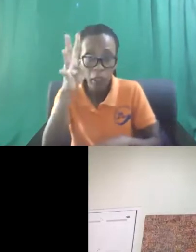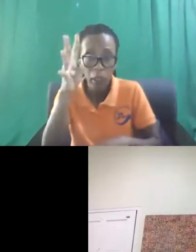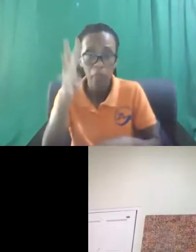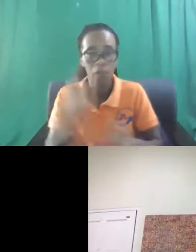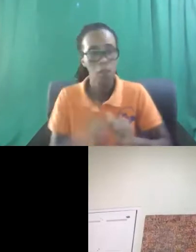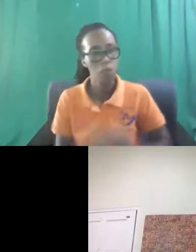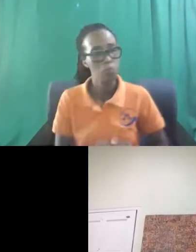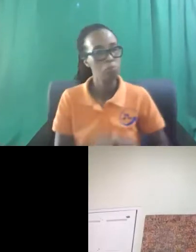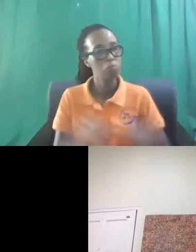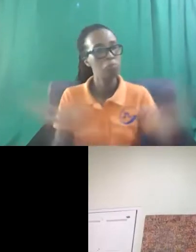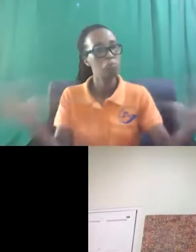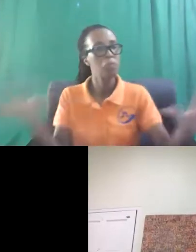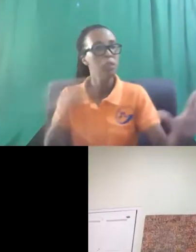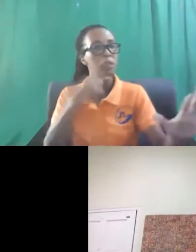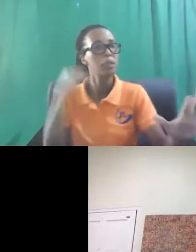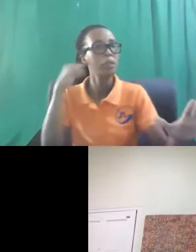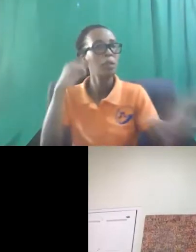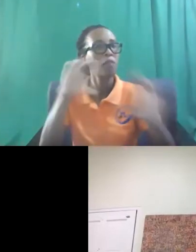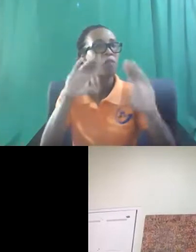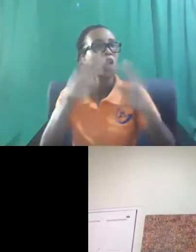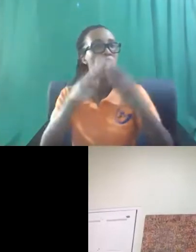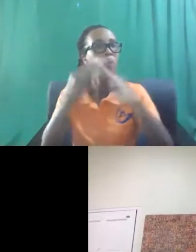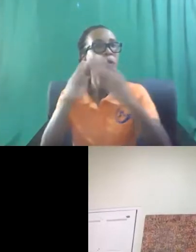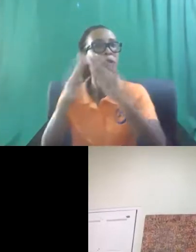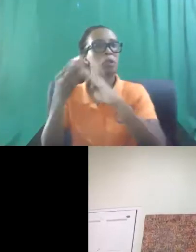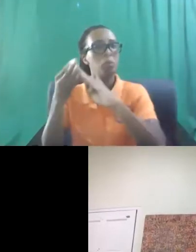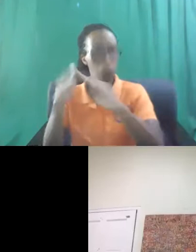throughout the deaf community and some hearing people too.